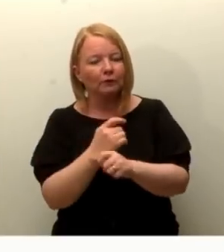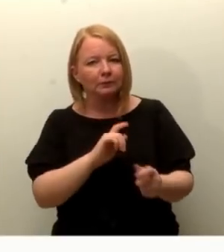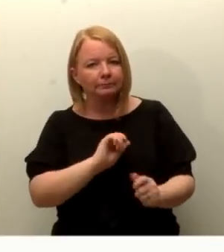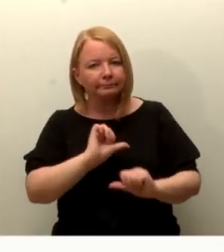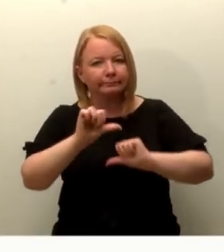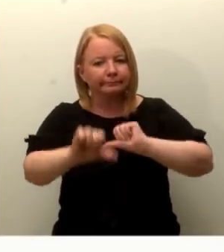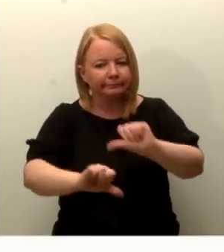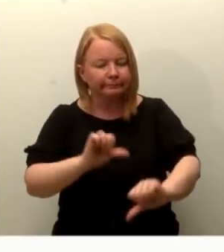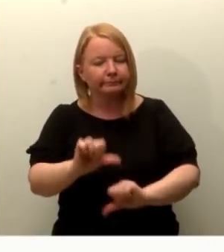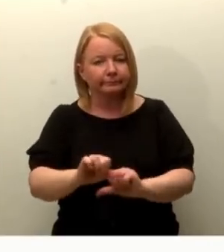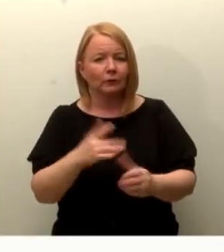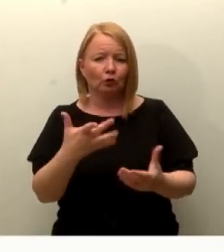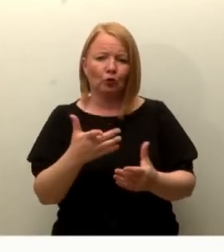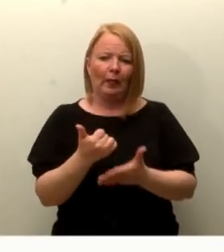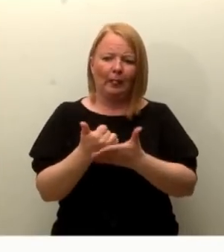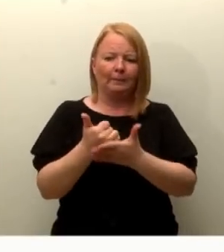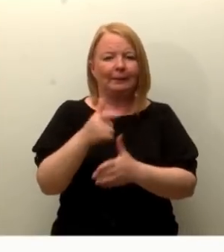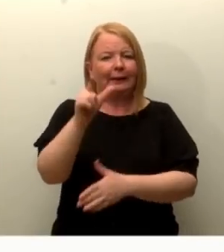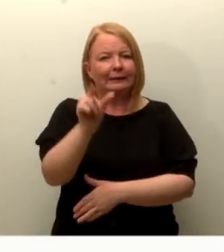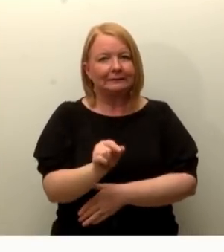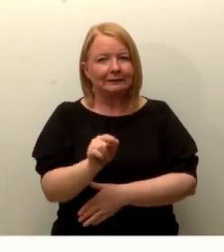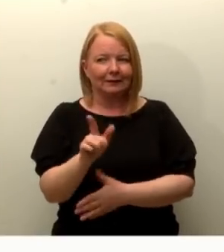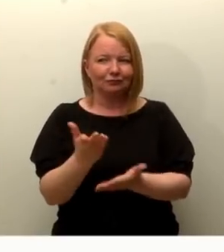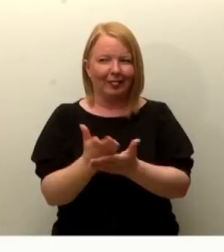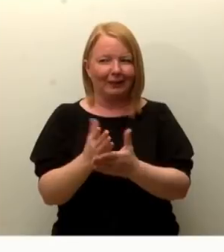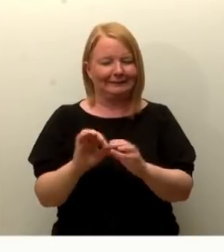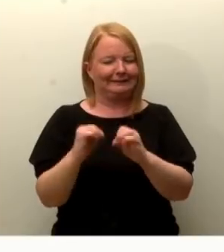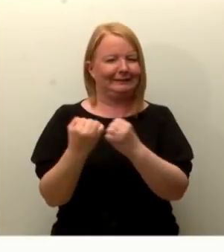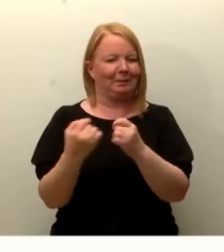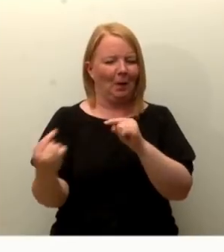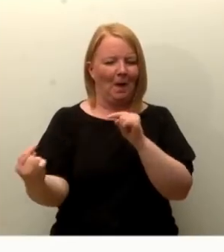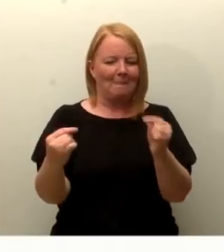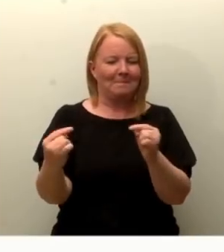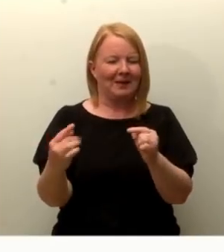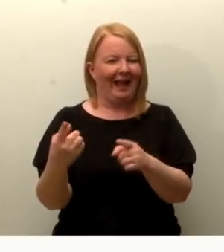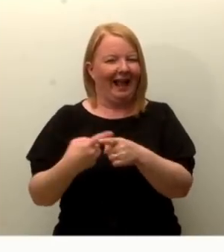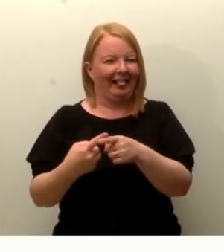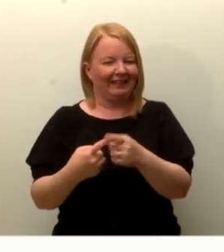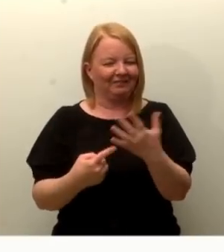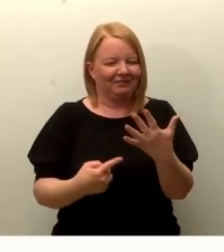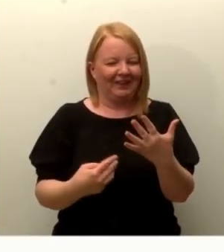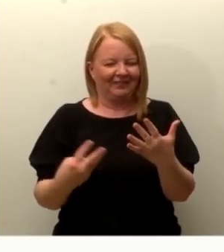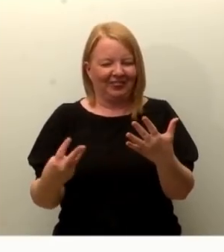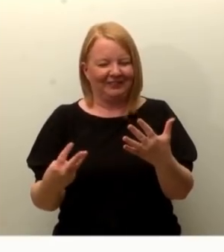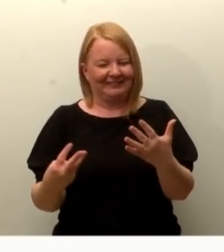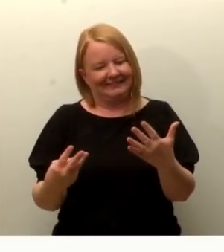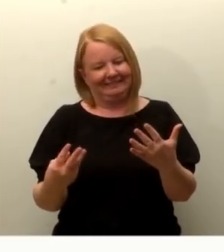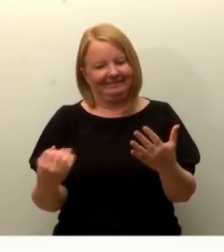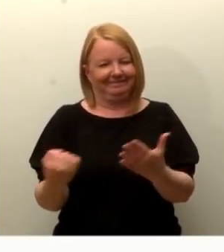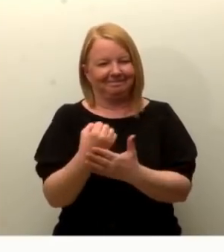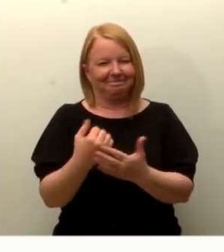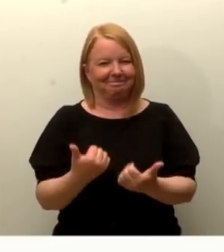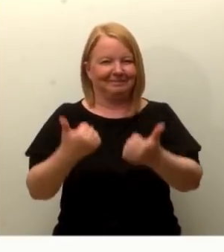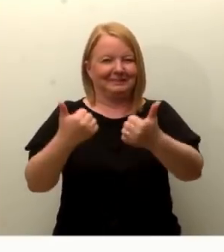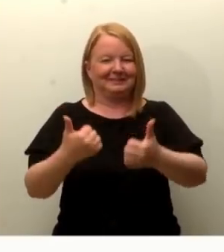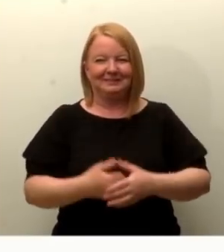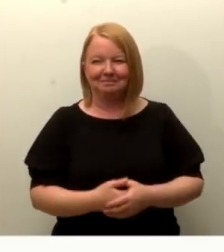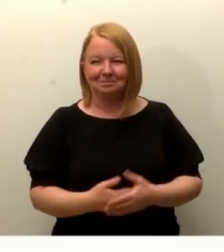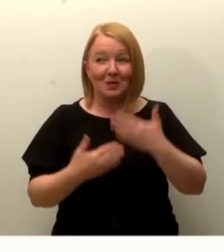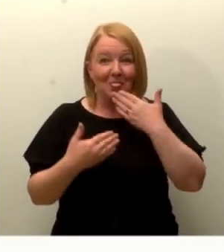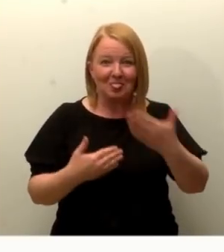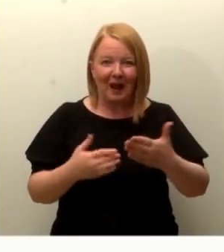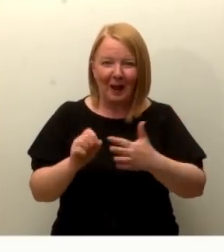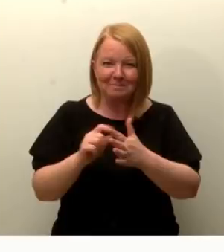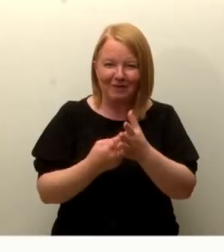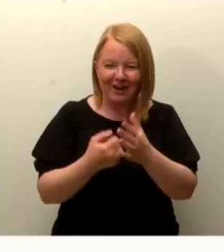on and help the Indian team beat England comprehensively 5-3 in the Hockey Test Series 2016-17. Thanks,